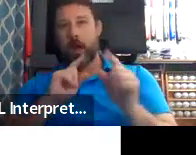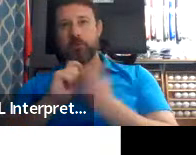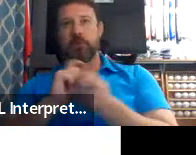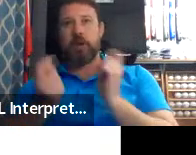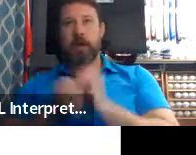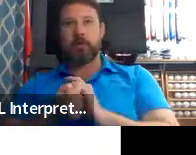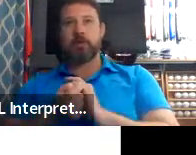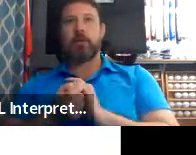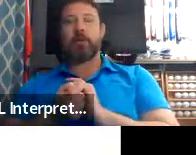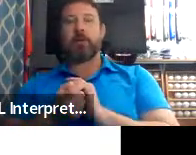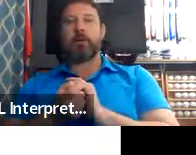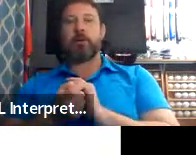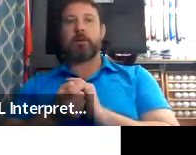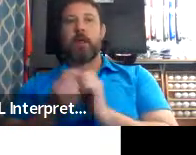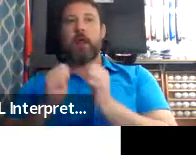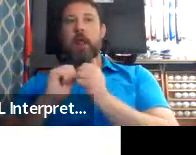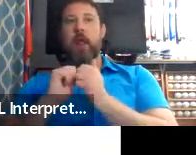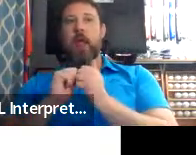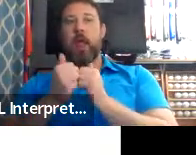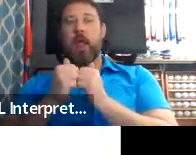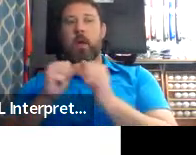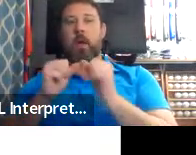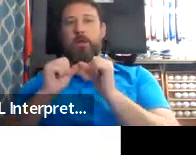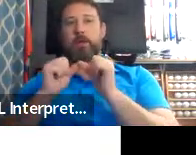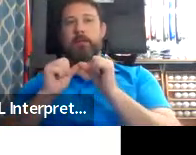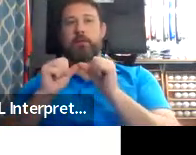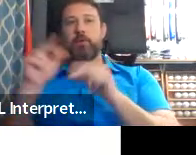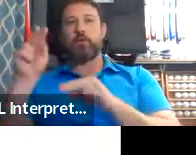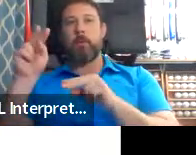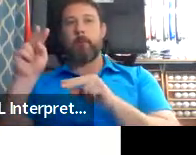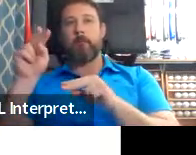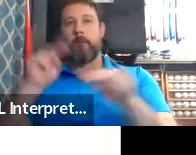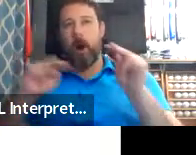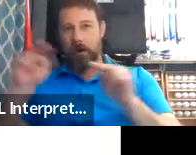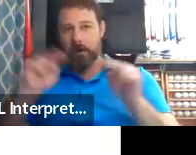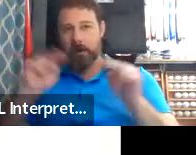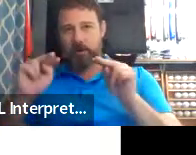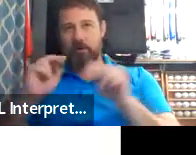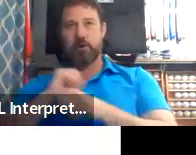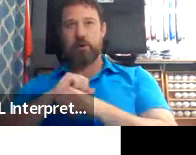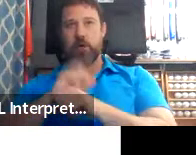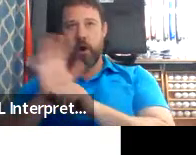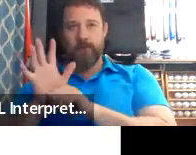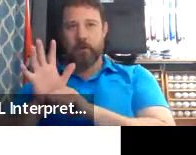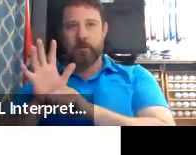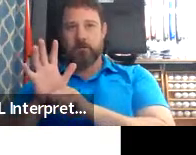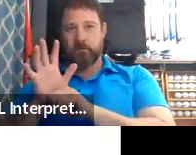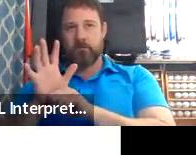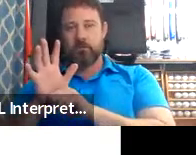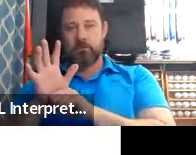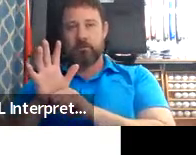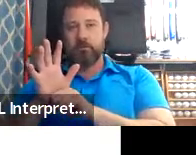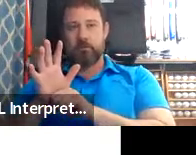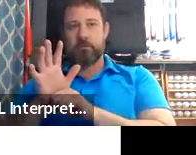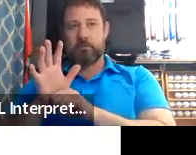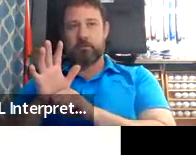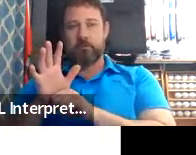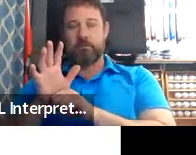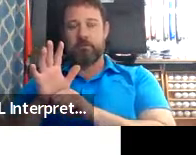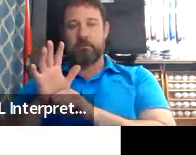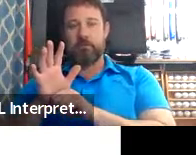changing and how we will continue to monitor COVID activities